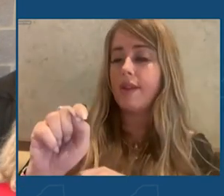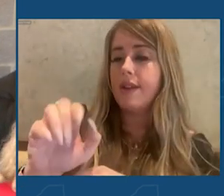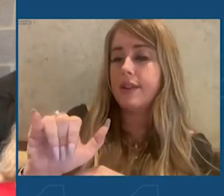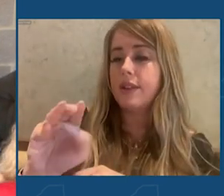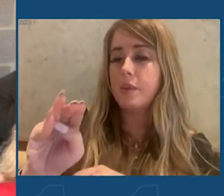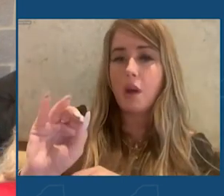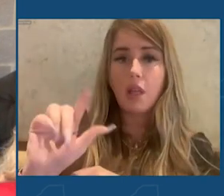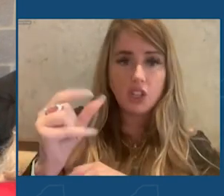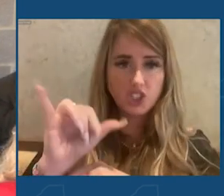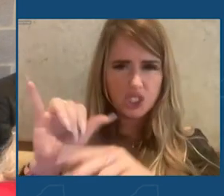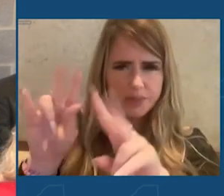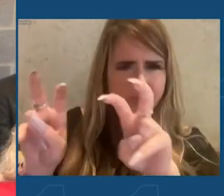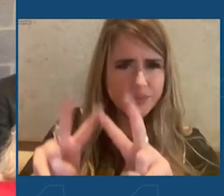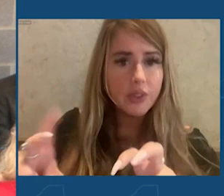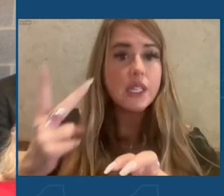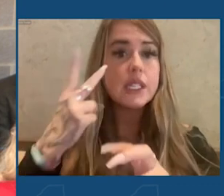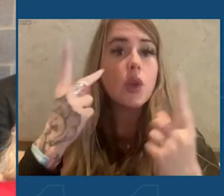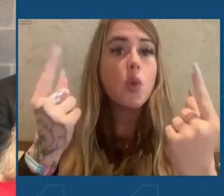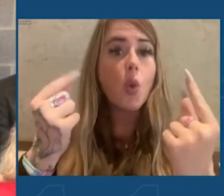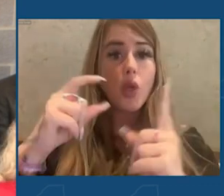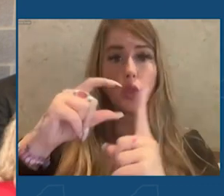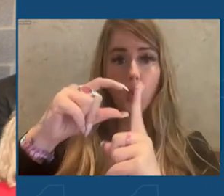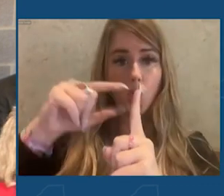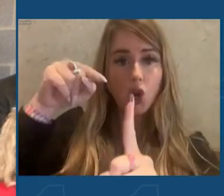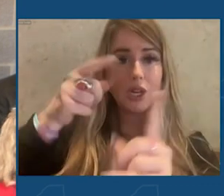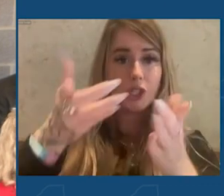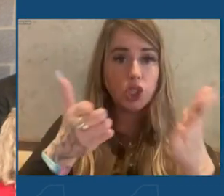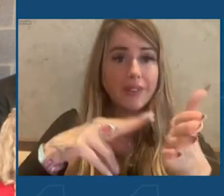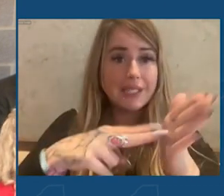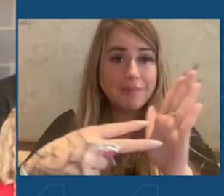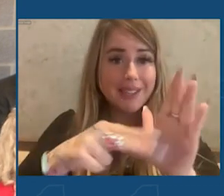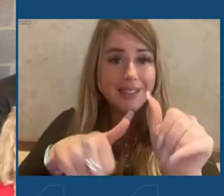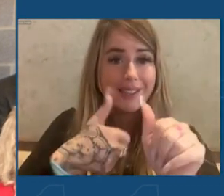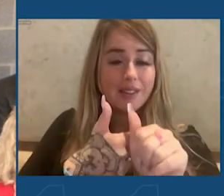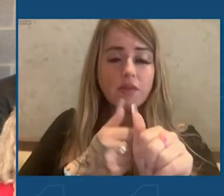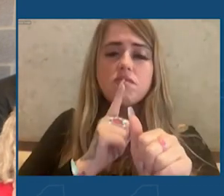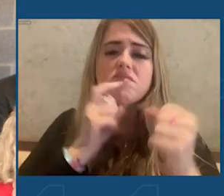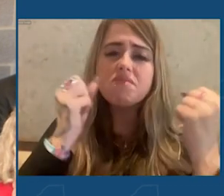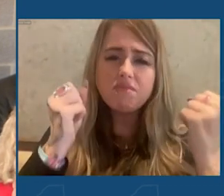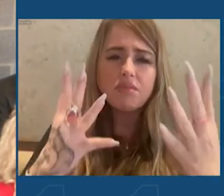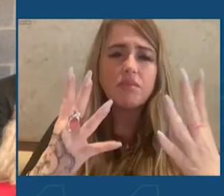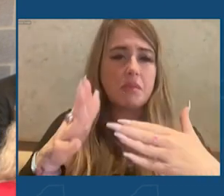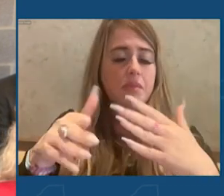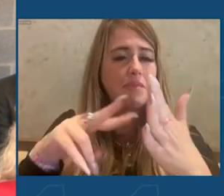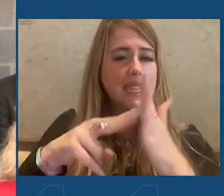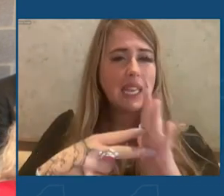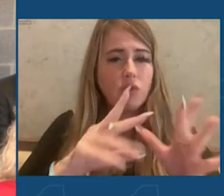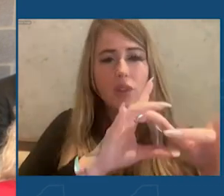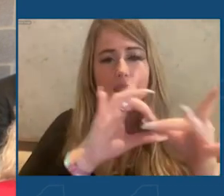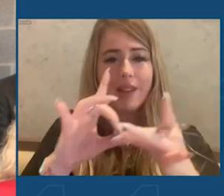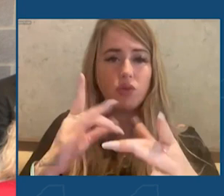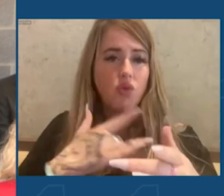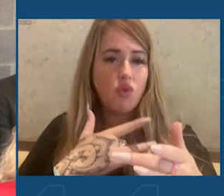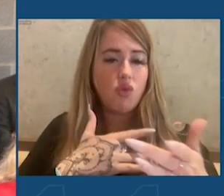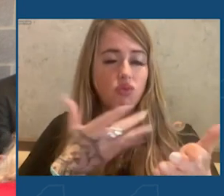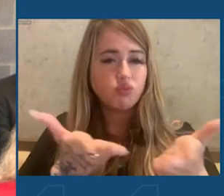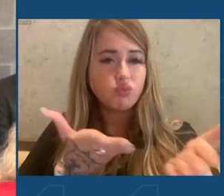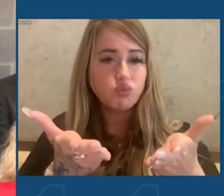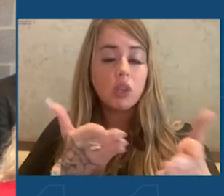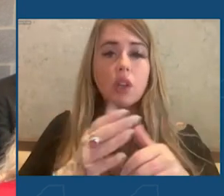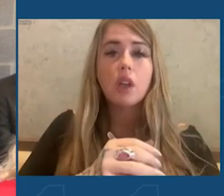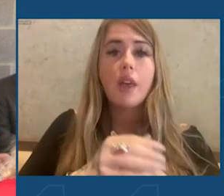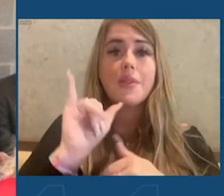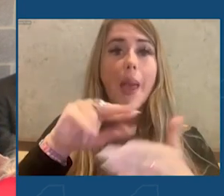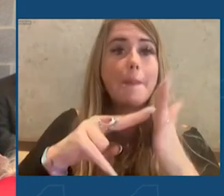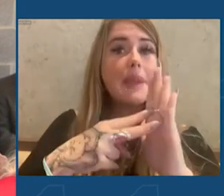archaeological type of the word service, all of the meanings are harsh. None of them are fun or fuzzy. The meaning of the word